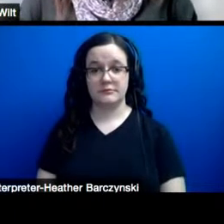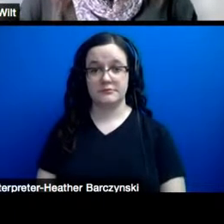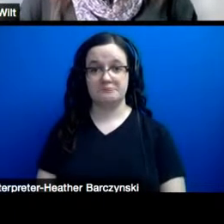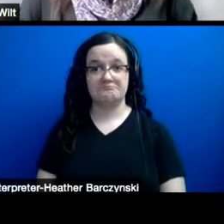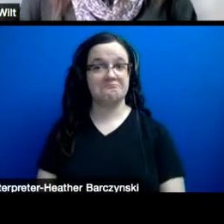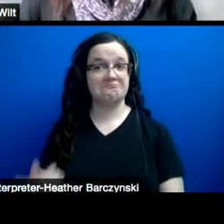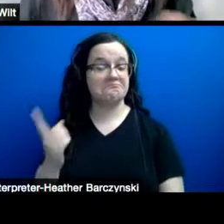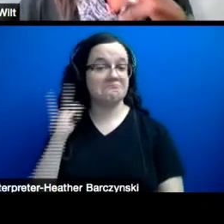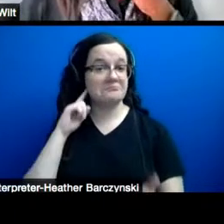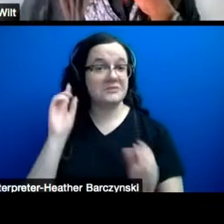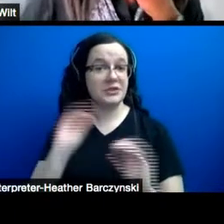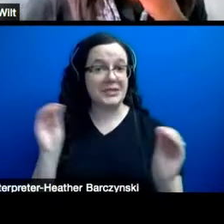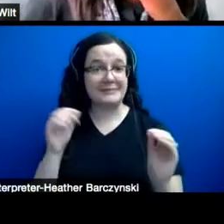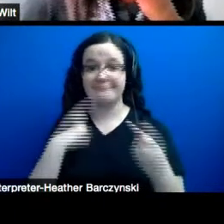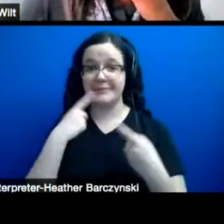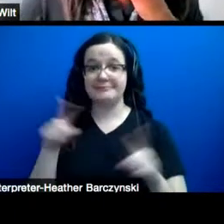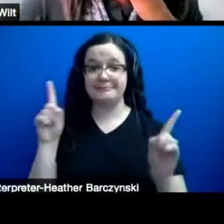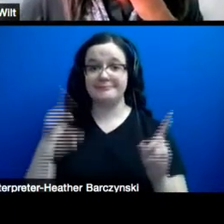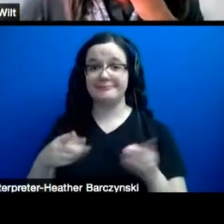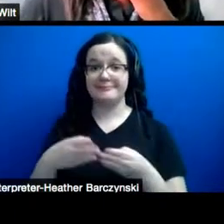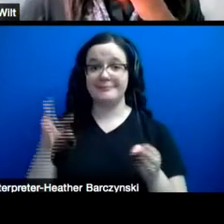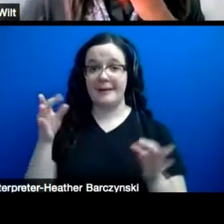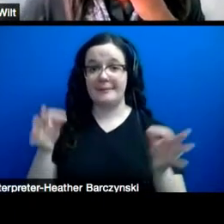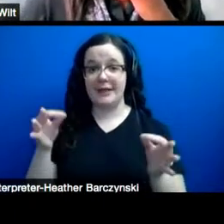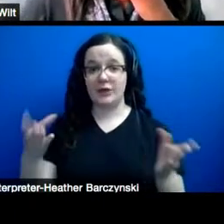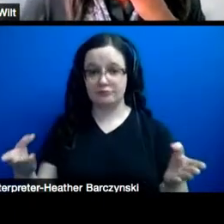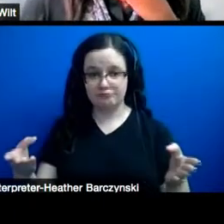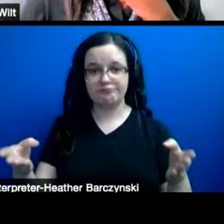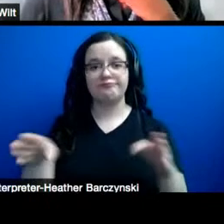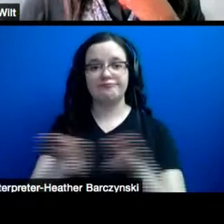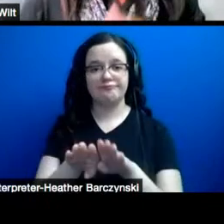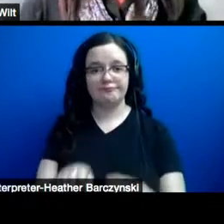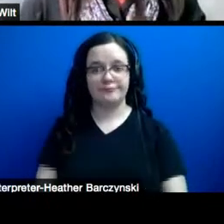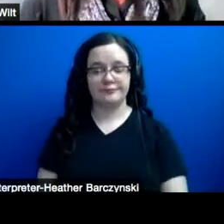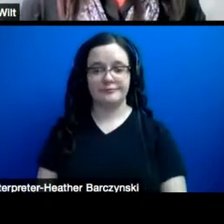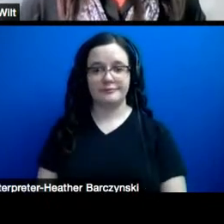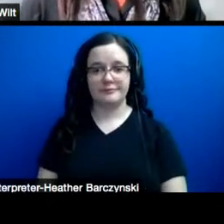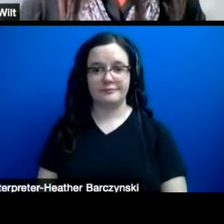Hearing none, I declare this public hearing closed. Robin,